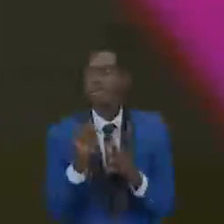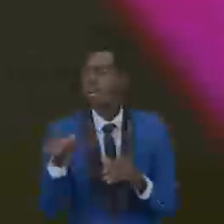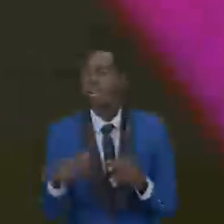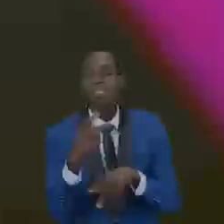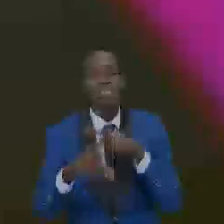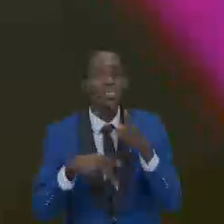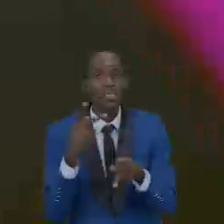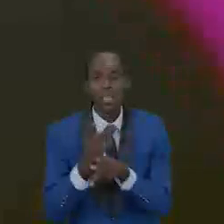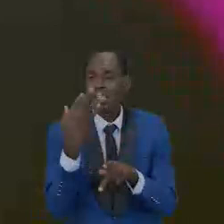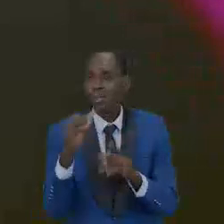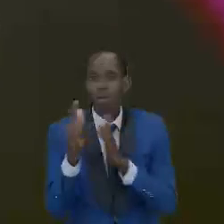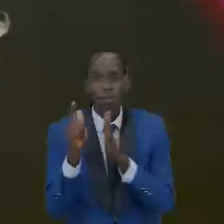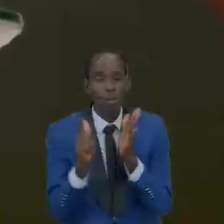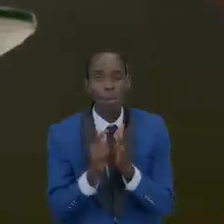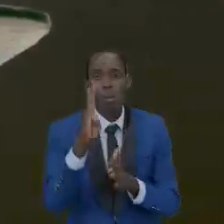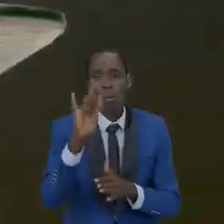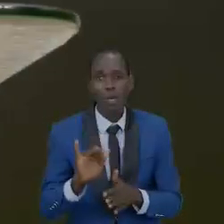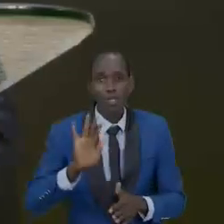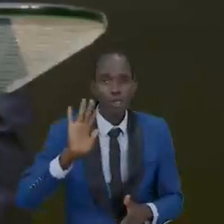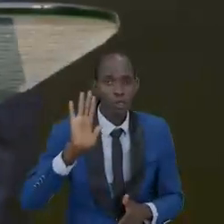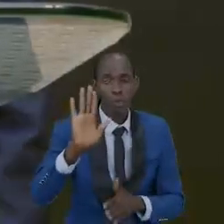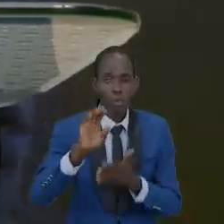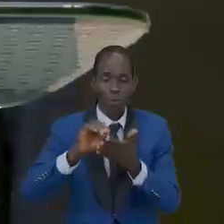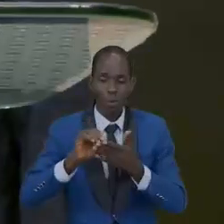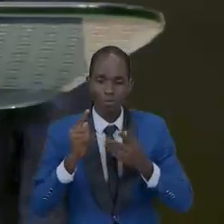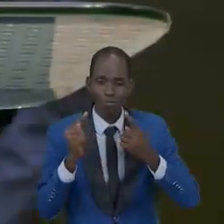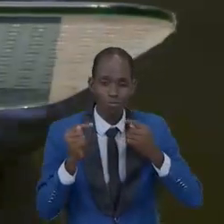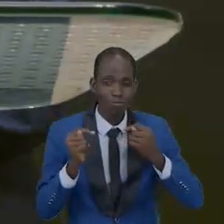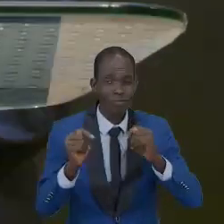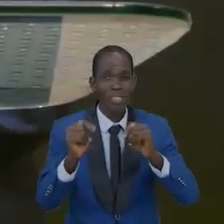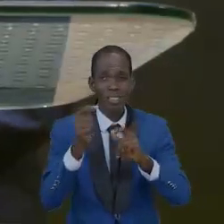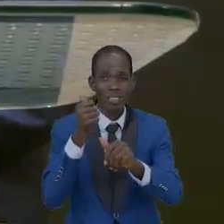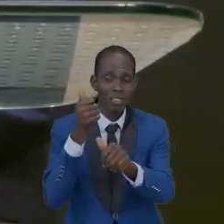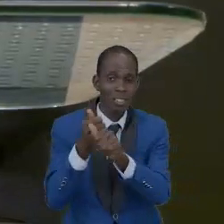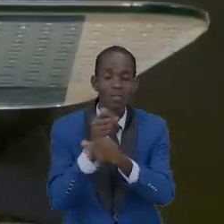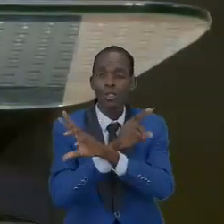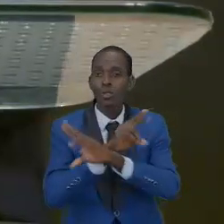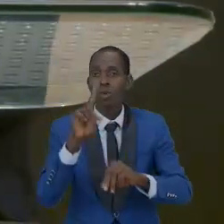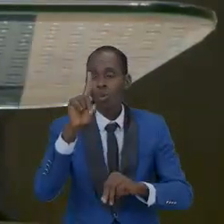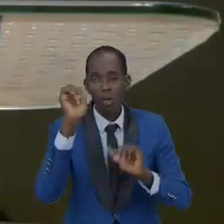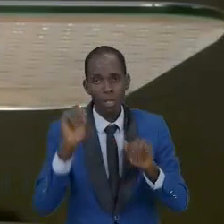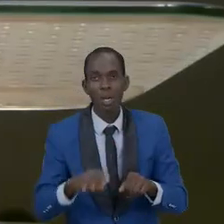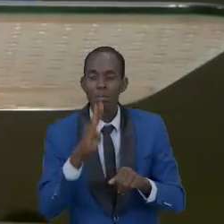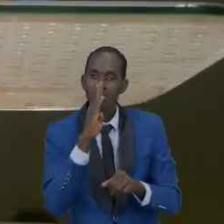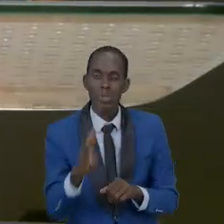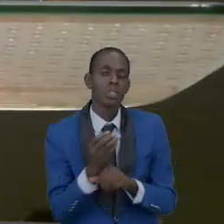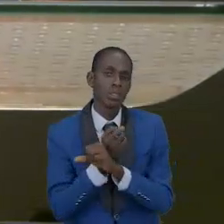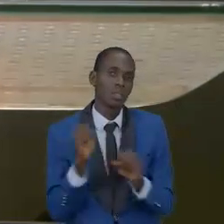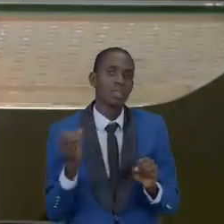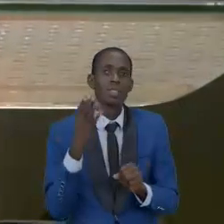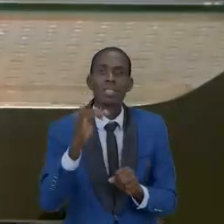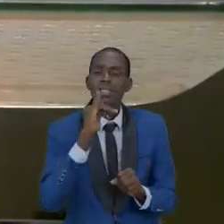law, by your trial, by yourself, no one can be justified. And there is a